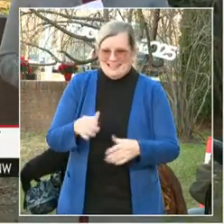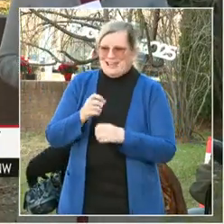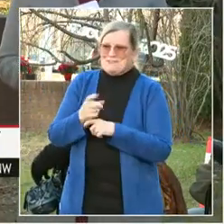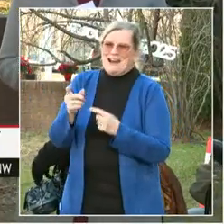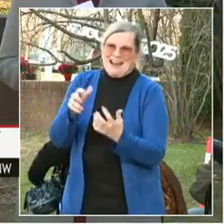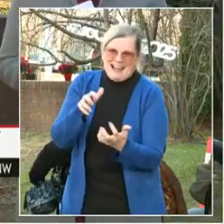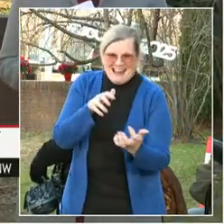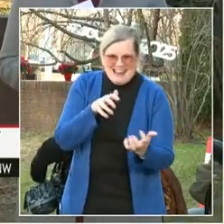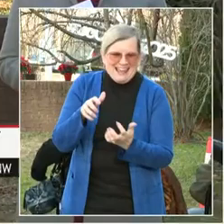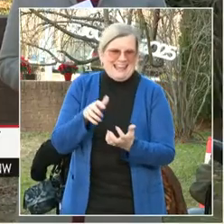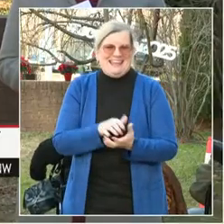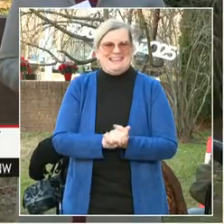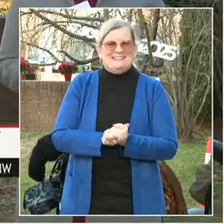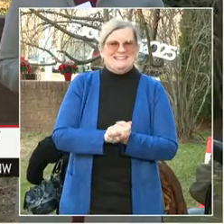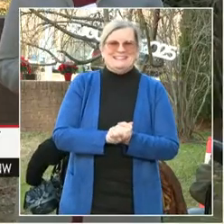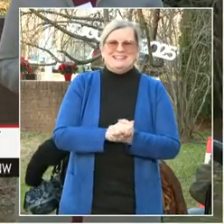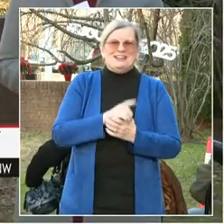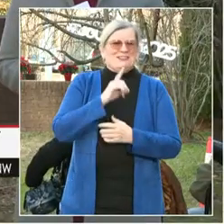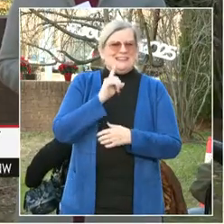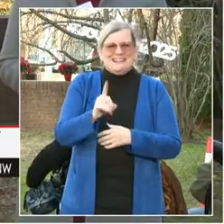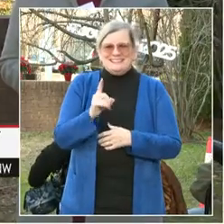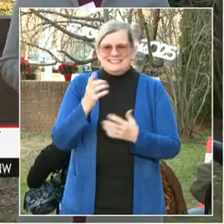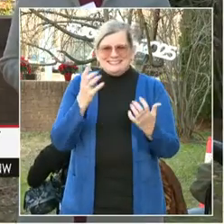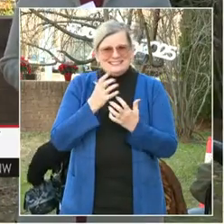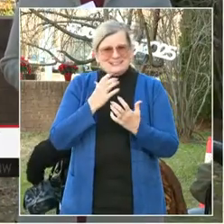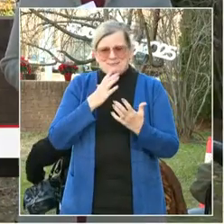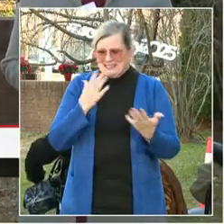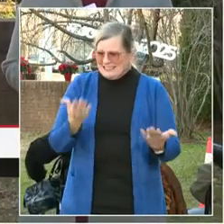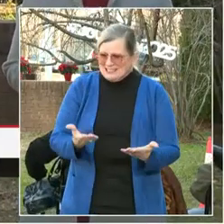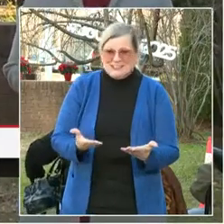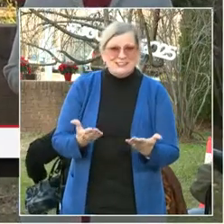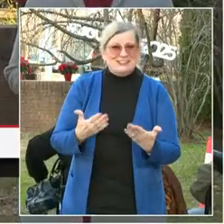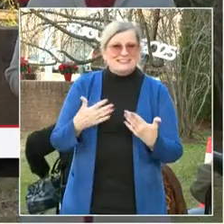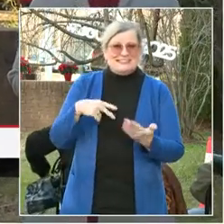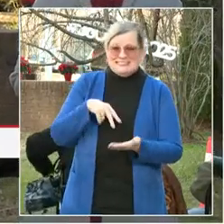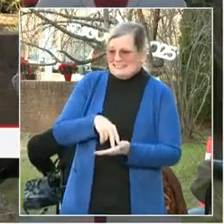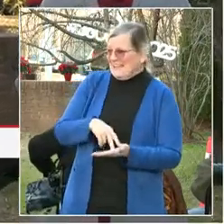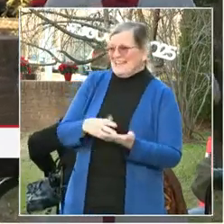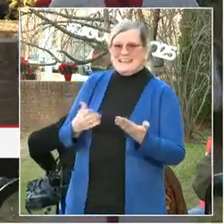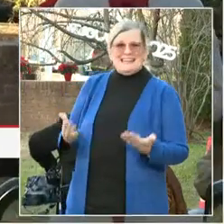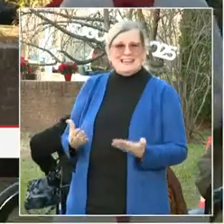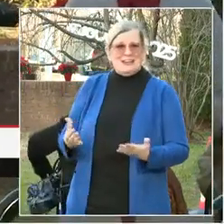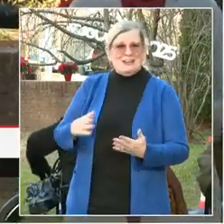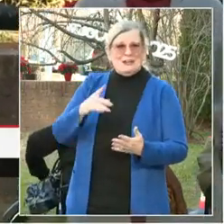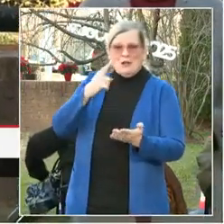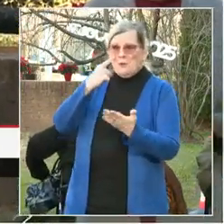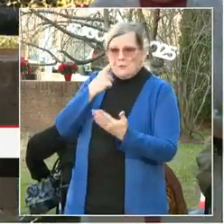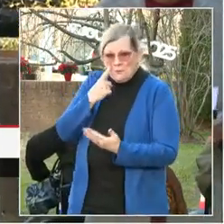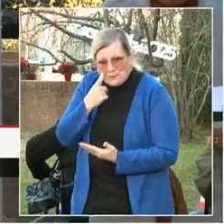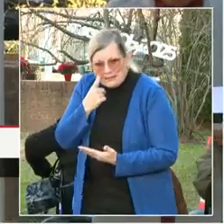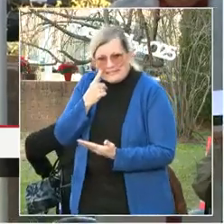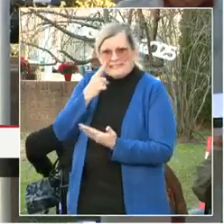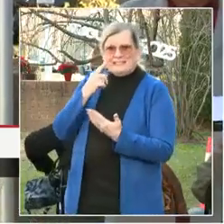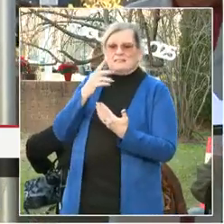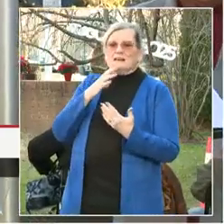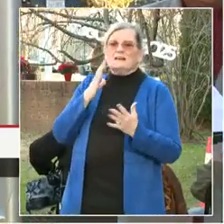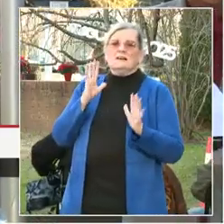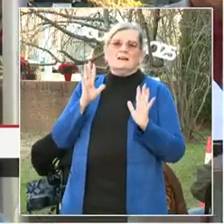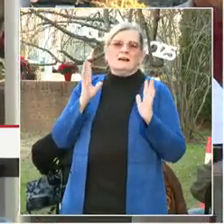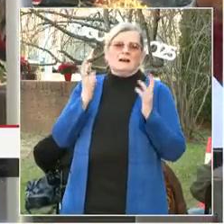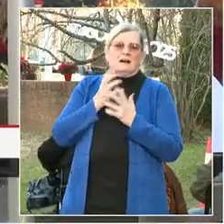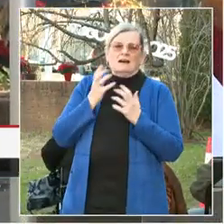Just playing. But it is so great to be with you and to be able to stand here as a witness to the power of the